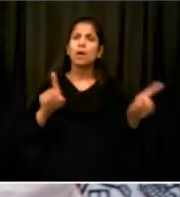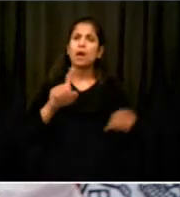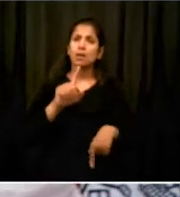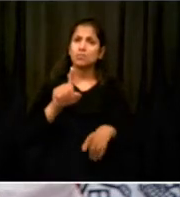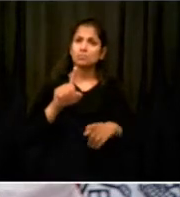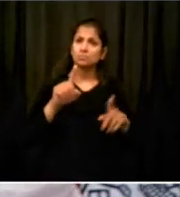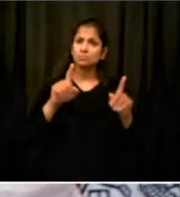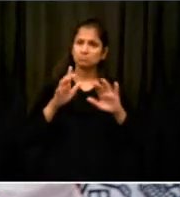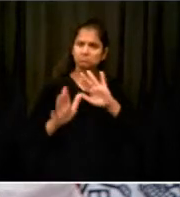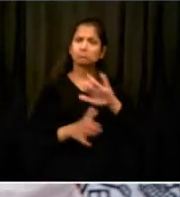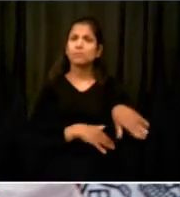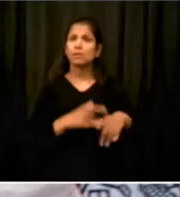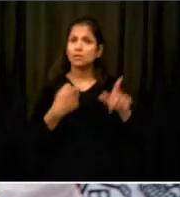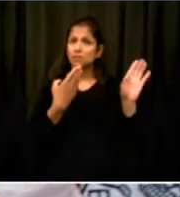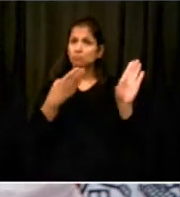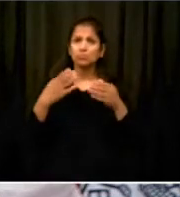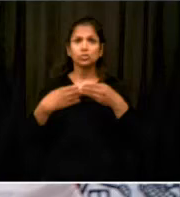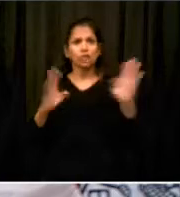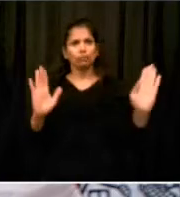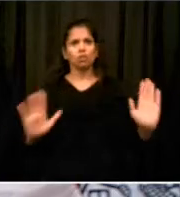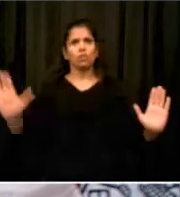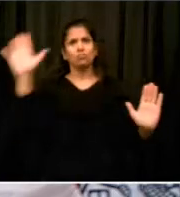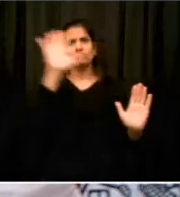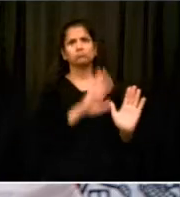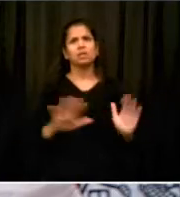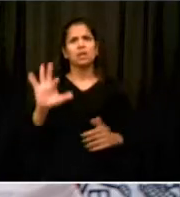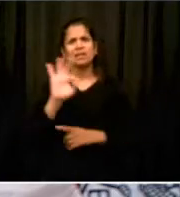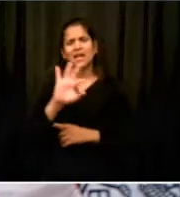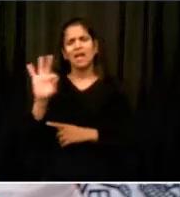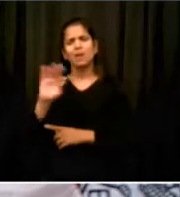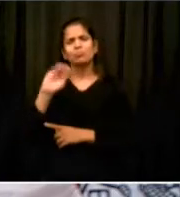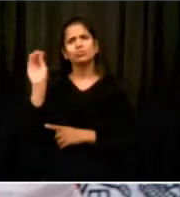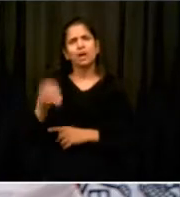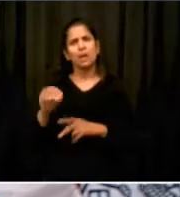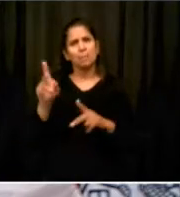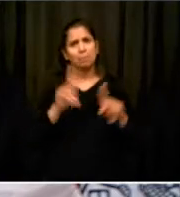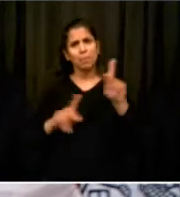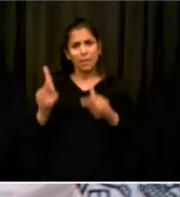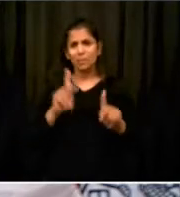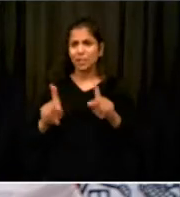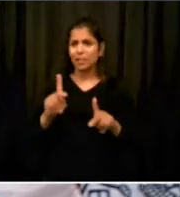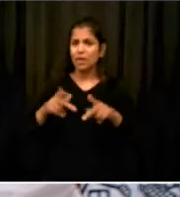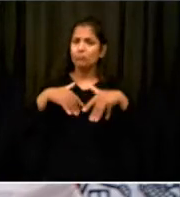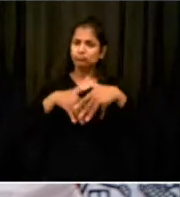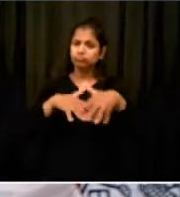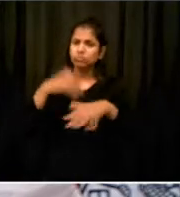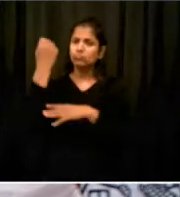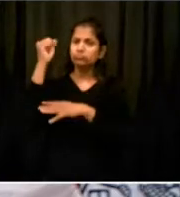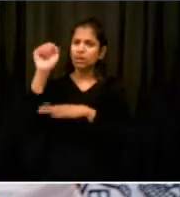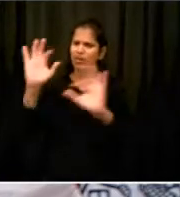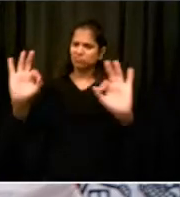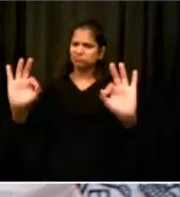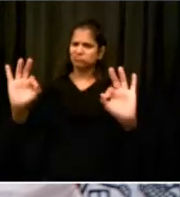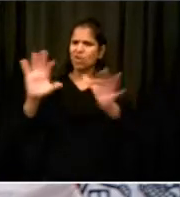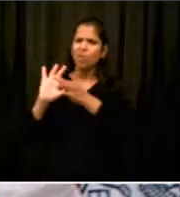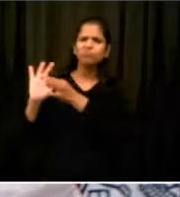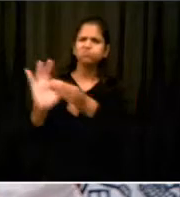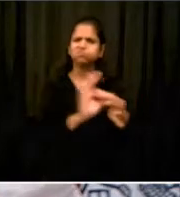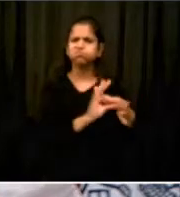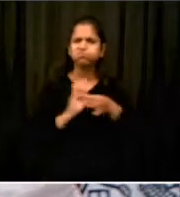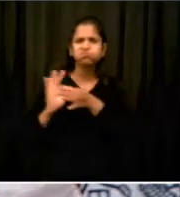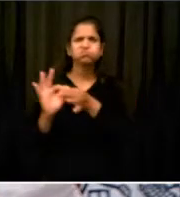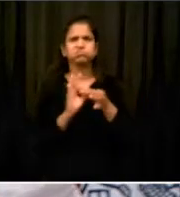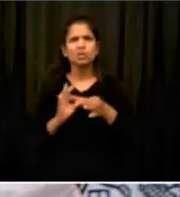who have engaged in violence have created a problem for everyone, but there are some who have thrown rocks and hurt officers. There's no two ways about